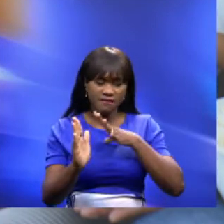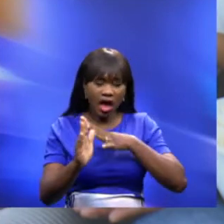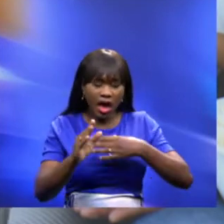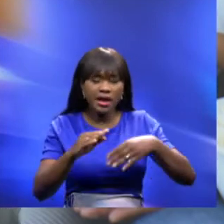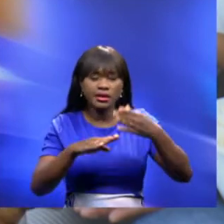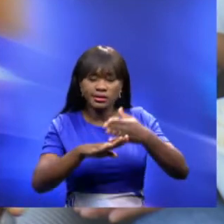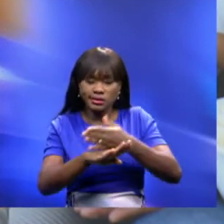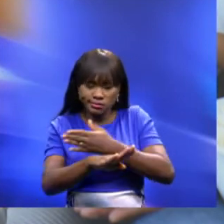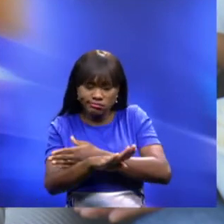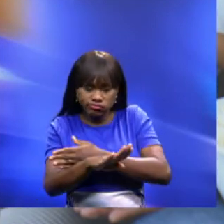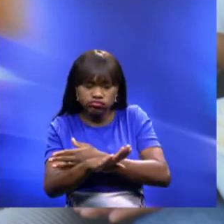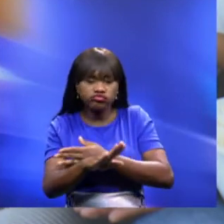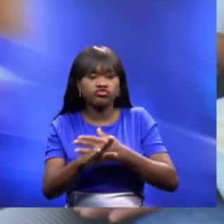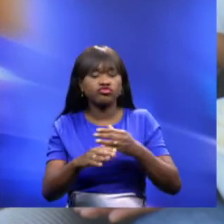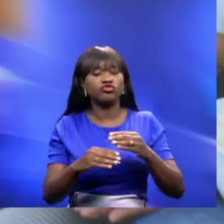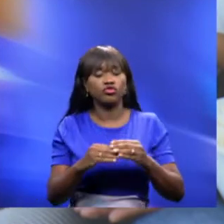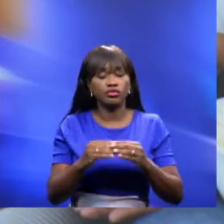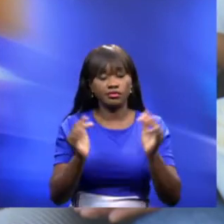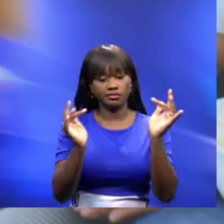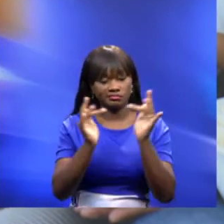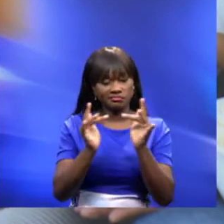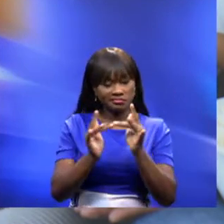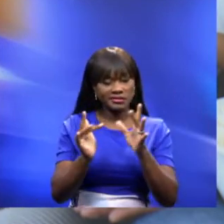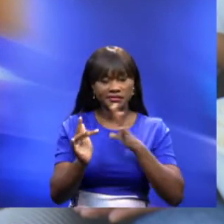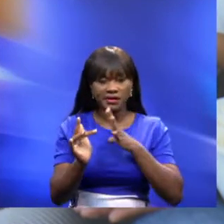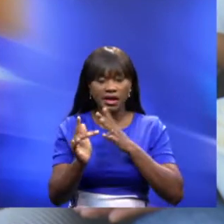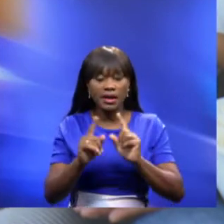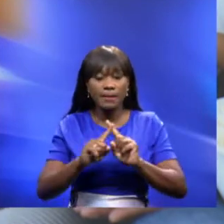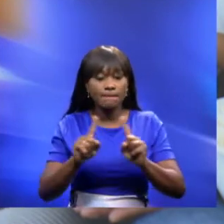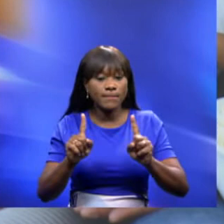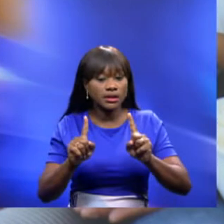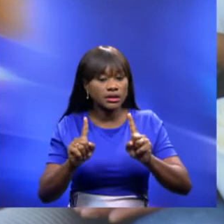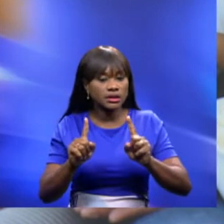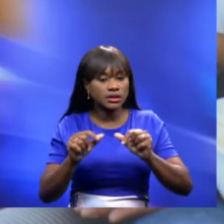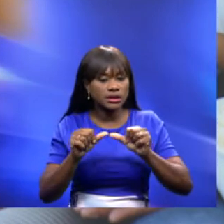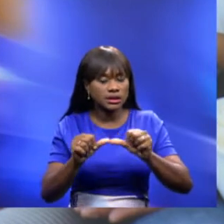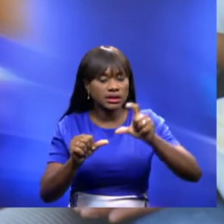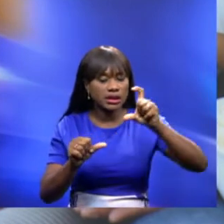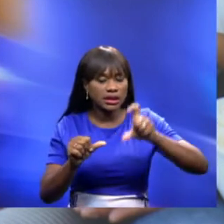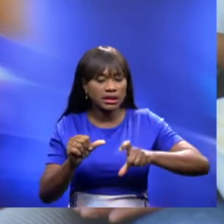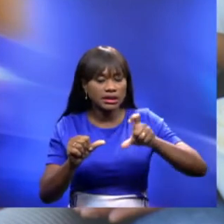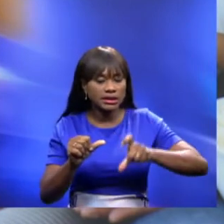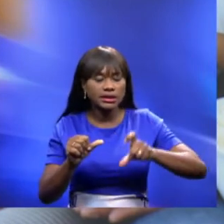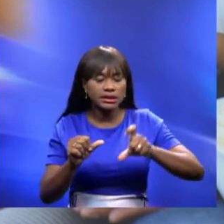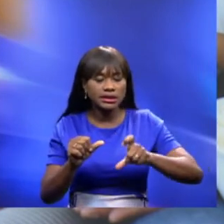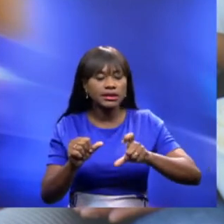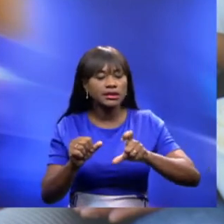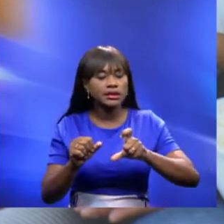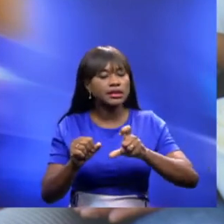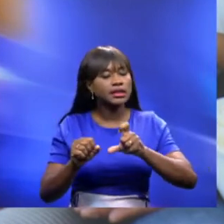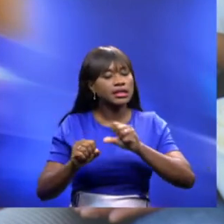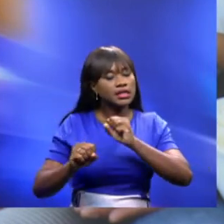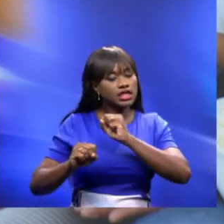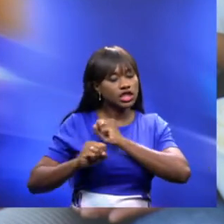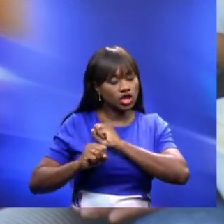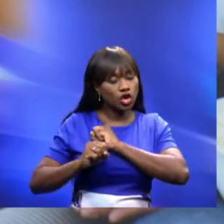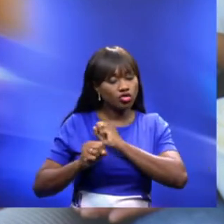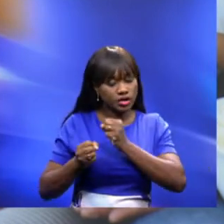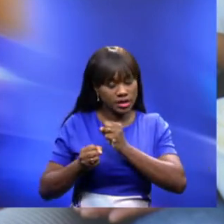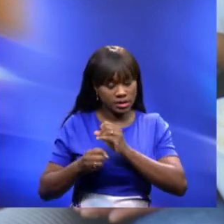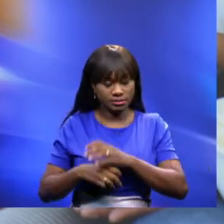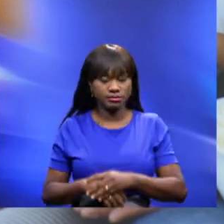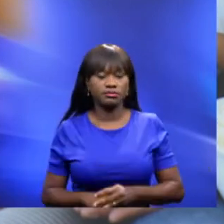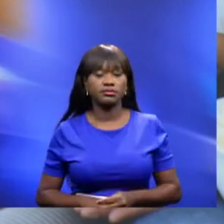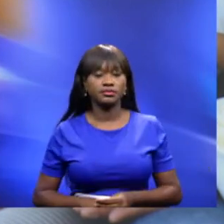inline to online. Great. But just as it is, we tend to exercise our personal security, and as